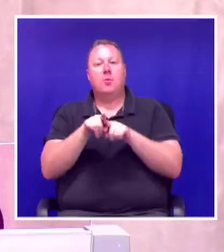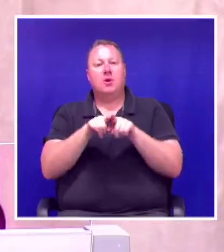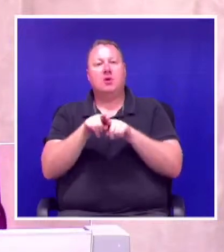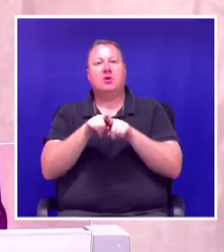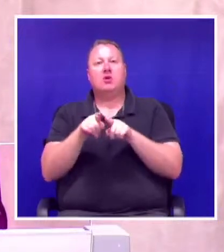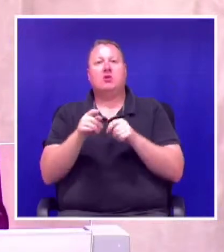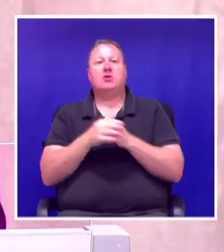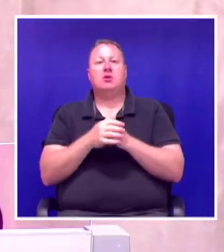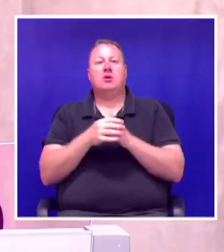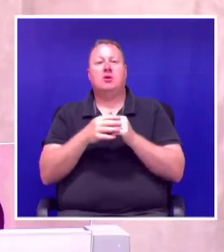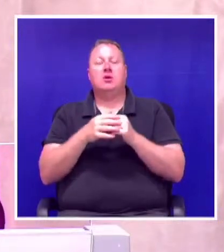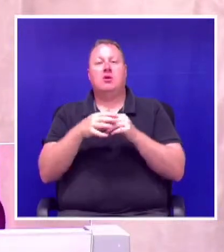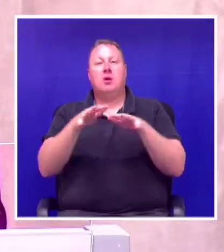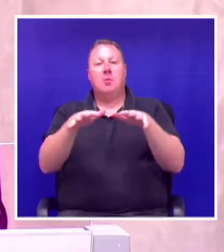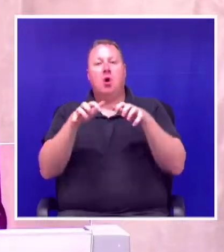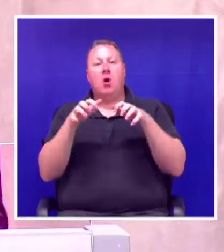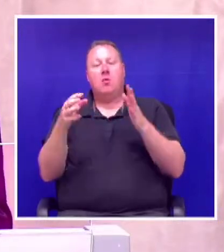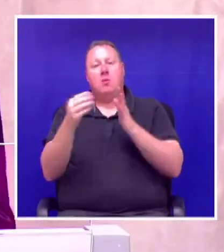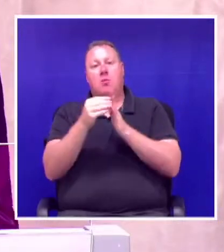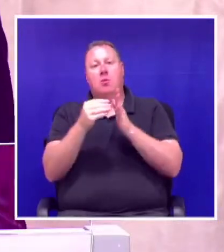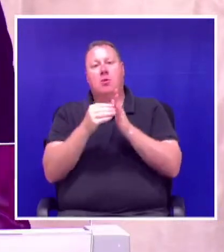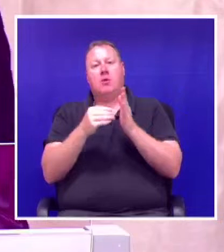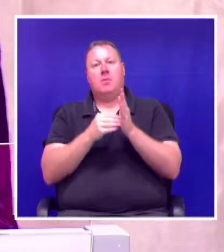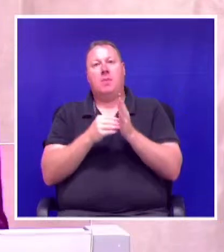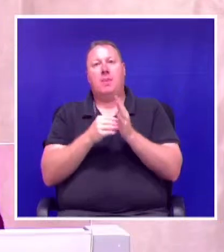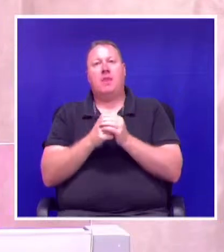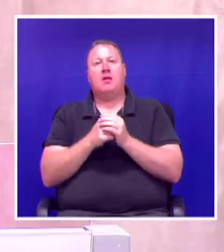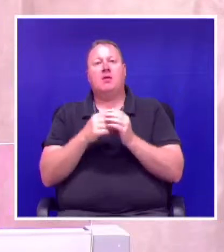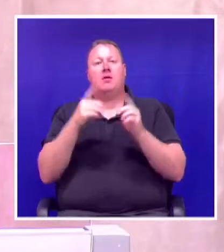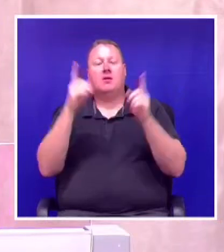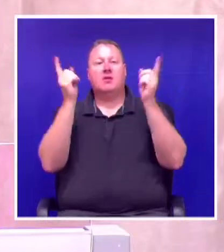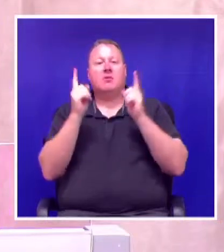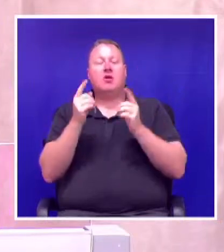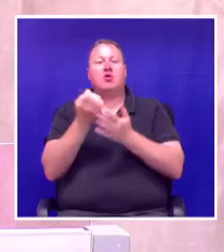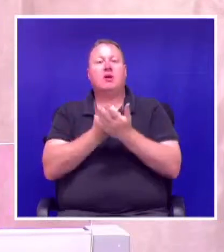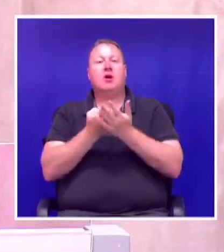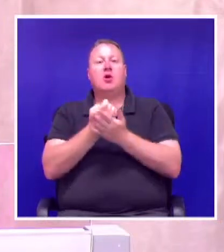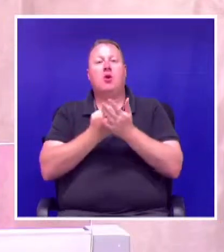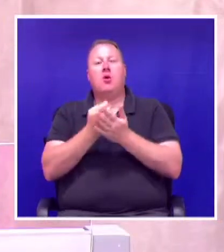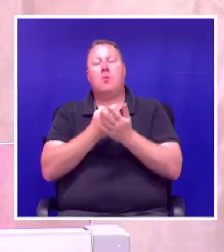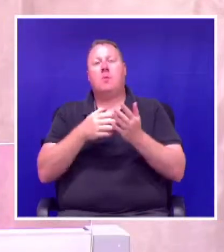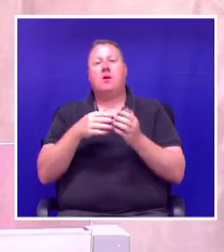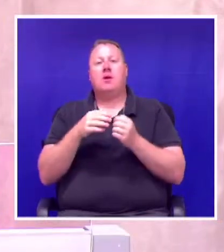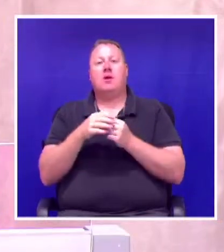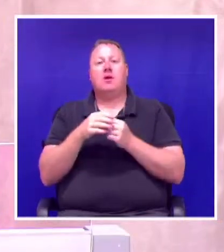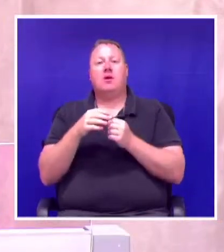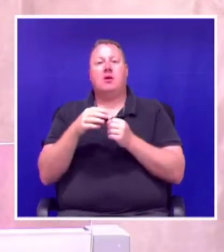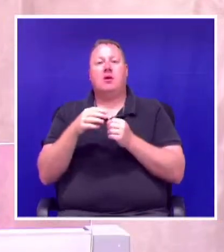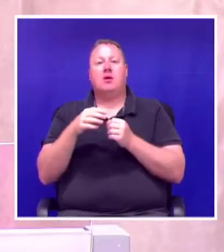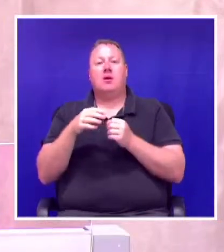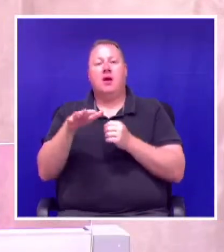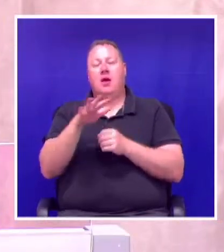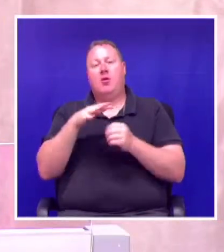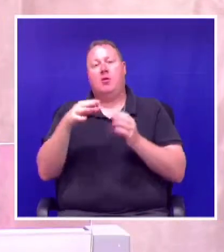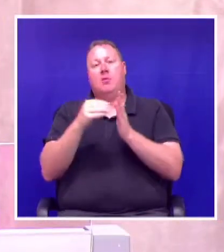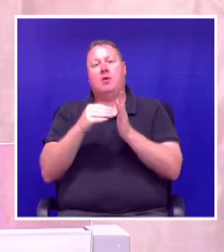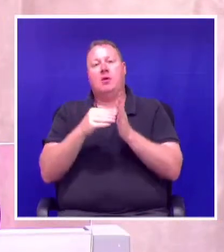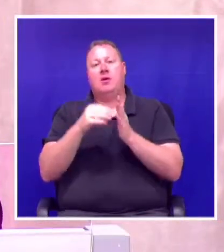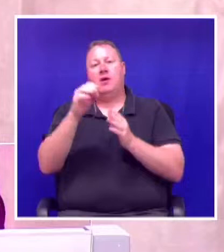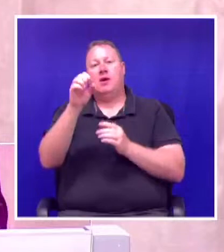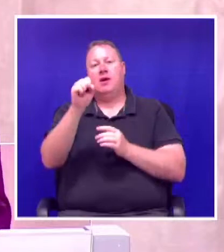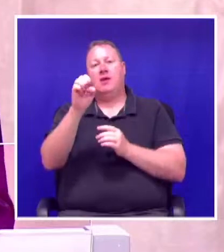on government programs to support special economic zones The SEZs are aimed at